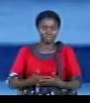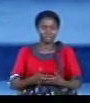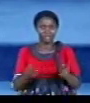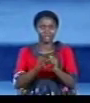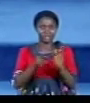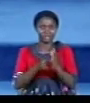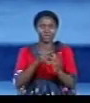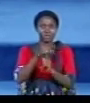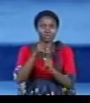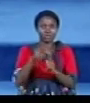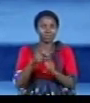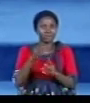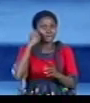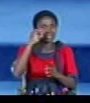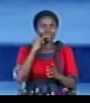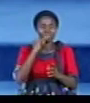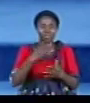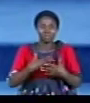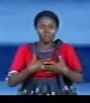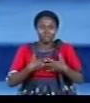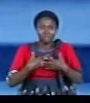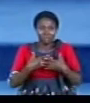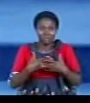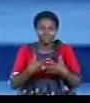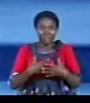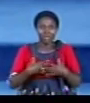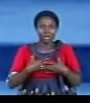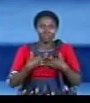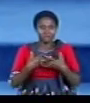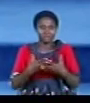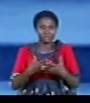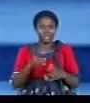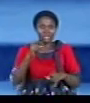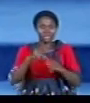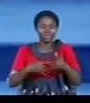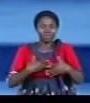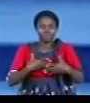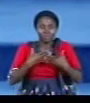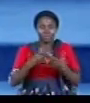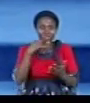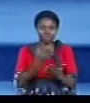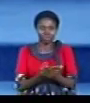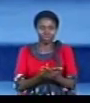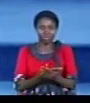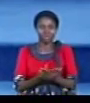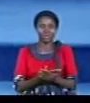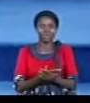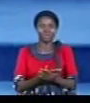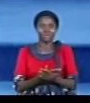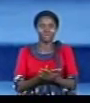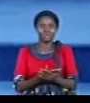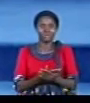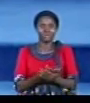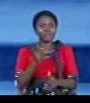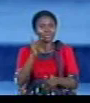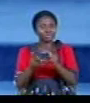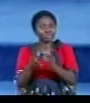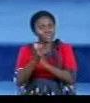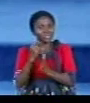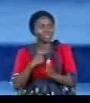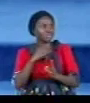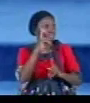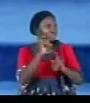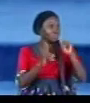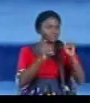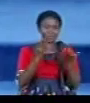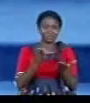will be gasping for air. When he's breathing, you cannot even stay there. Everybody will be asking me questions. I was almost losing hope because I thought